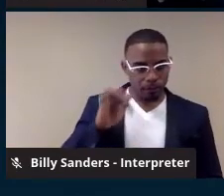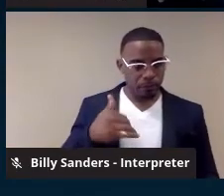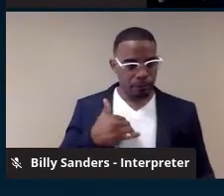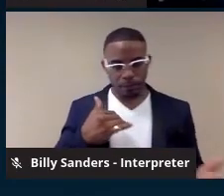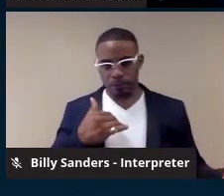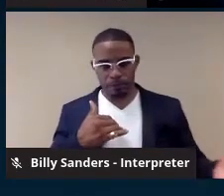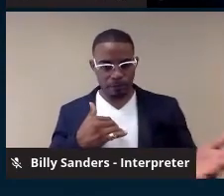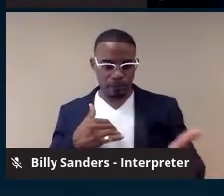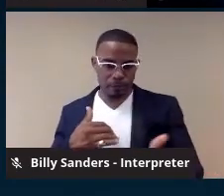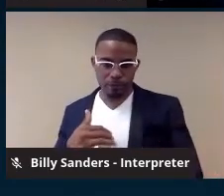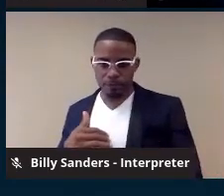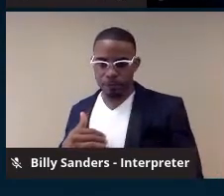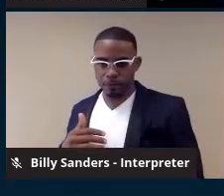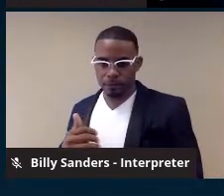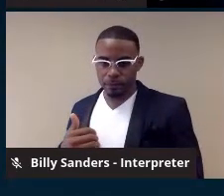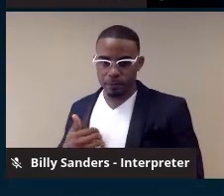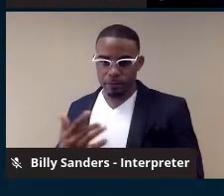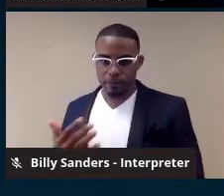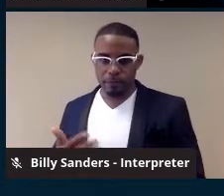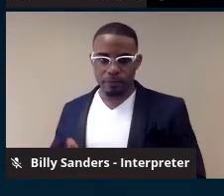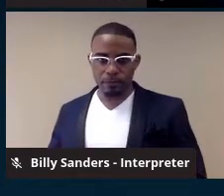it. I